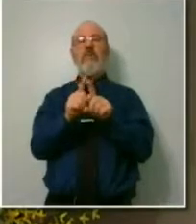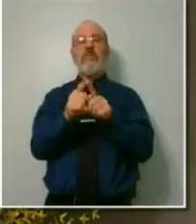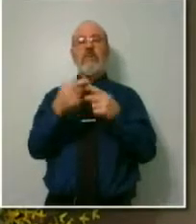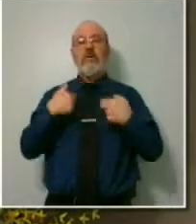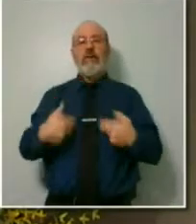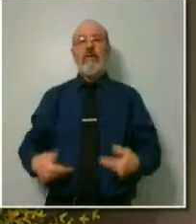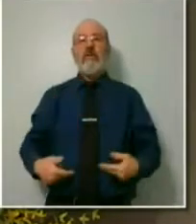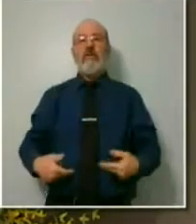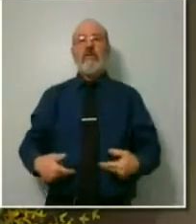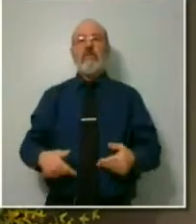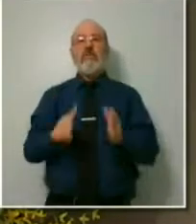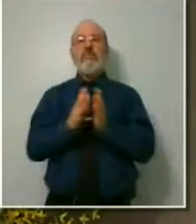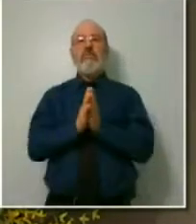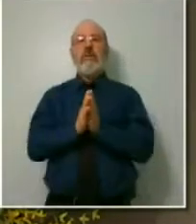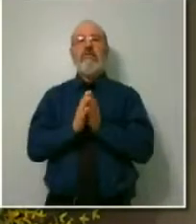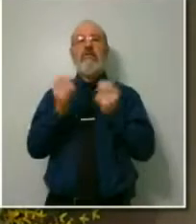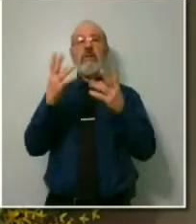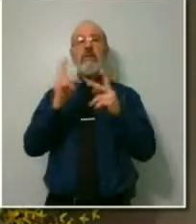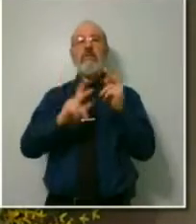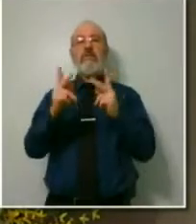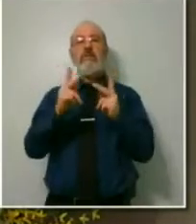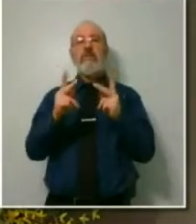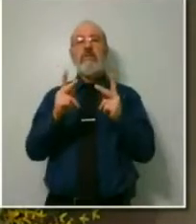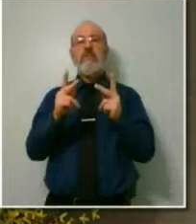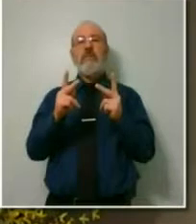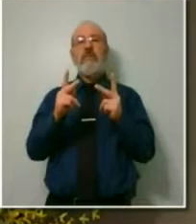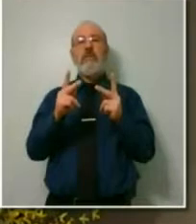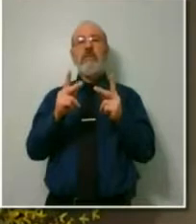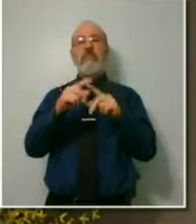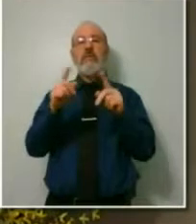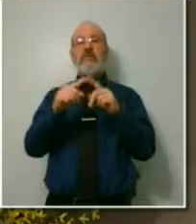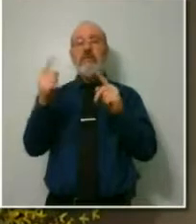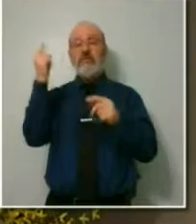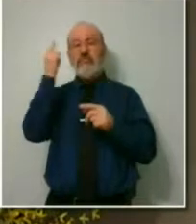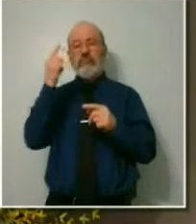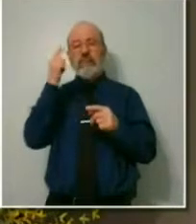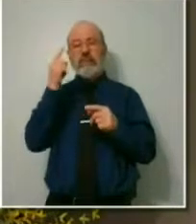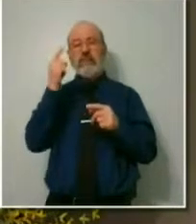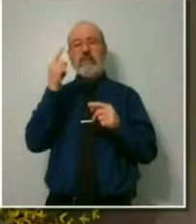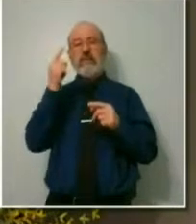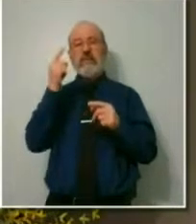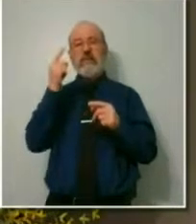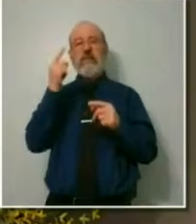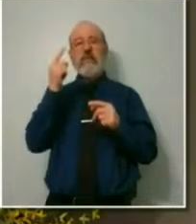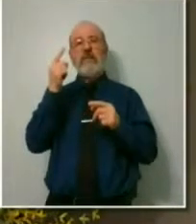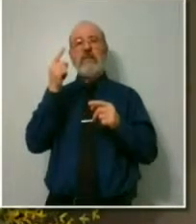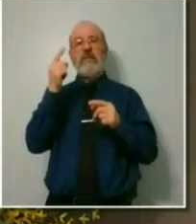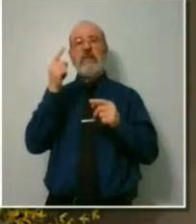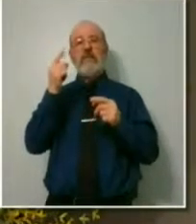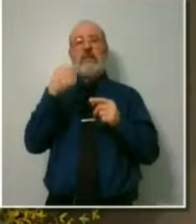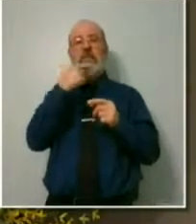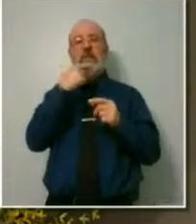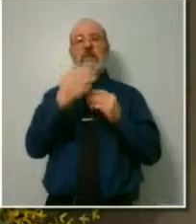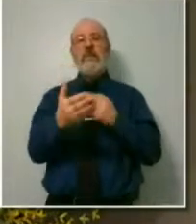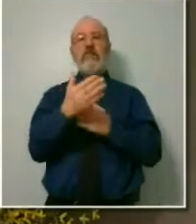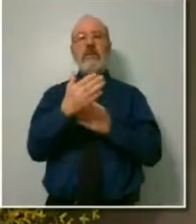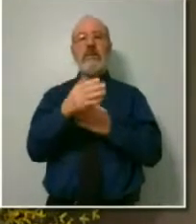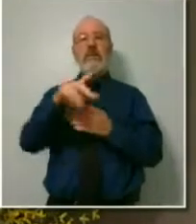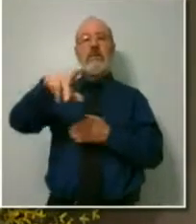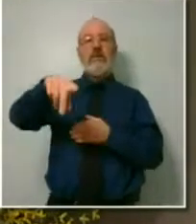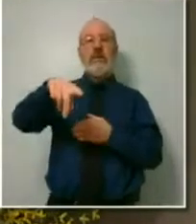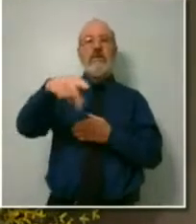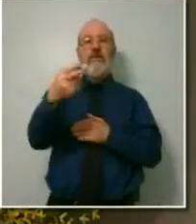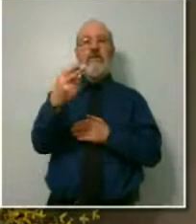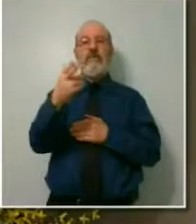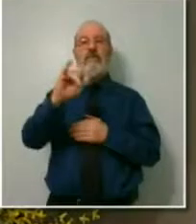we're praying for a number of folks there for various specific reasons. We mentioned this morning that Phil and Susan